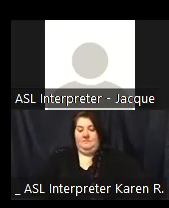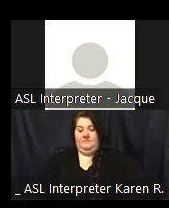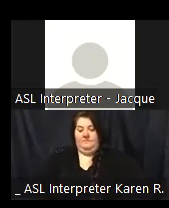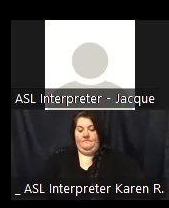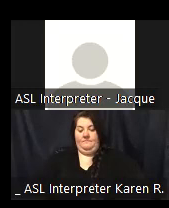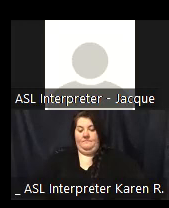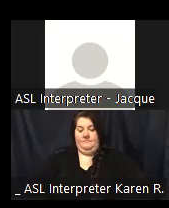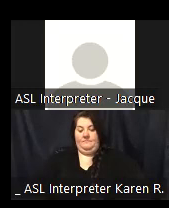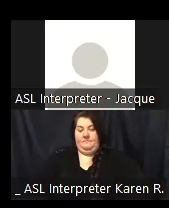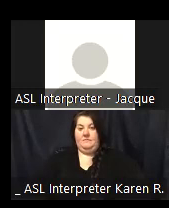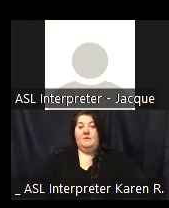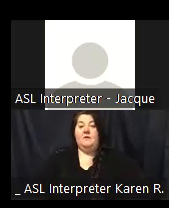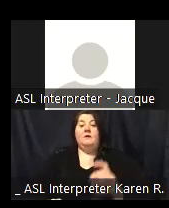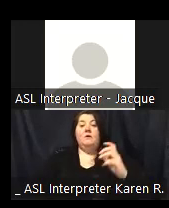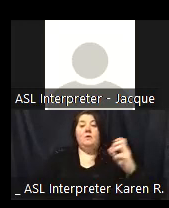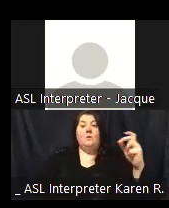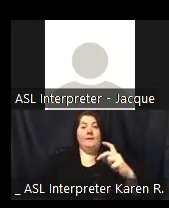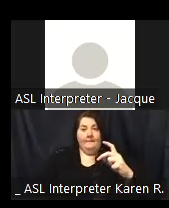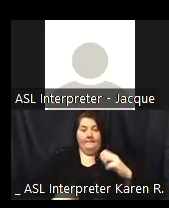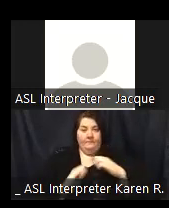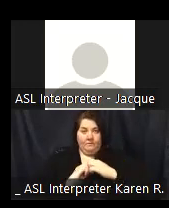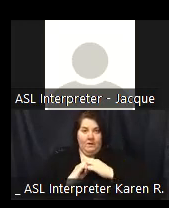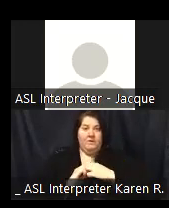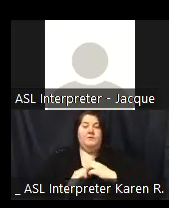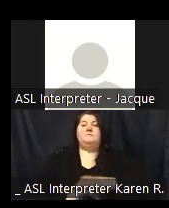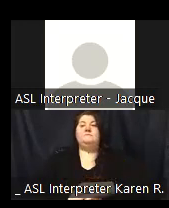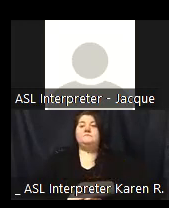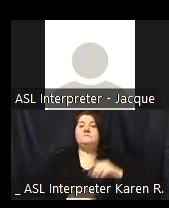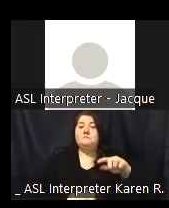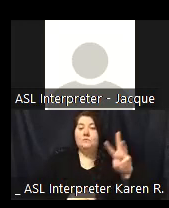We are coming back together. This is Wendy.